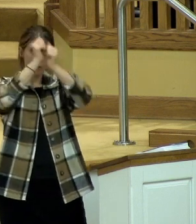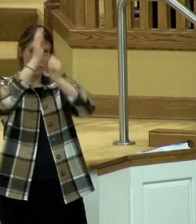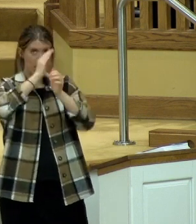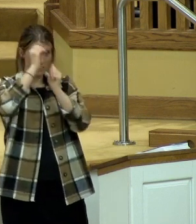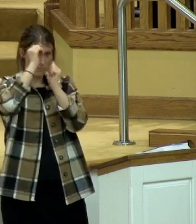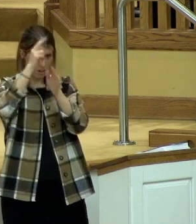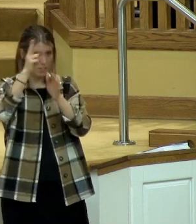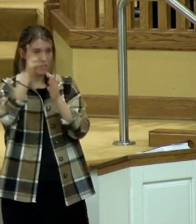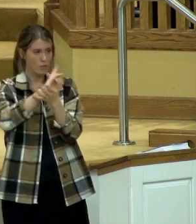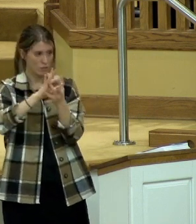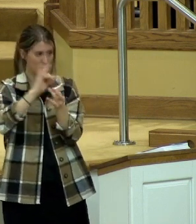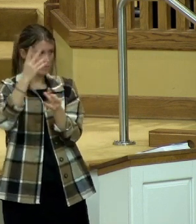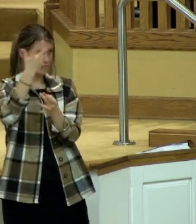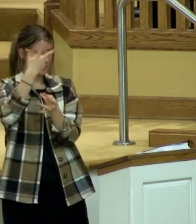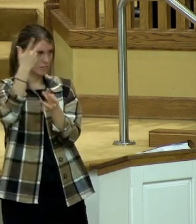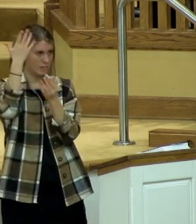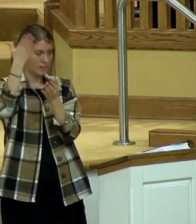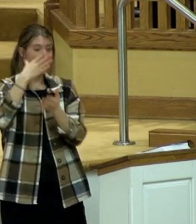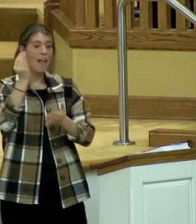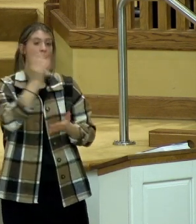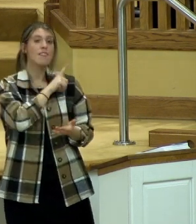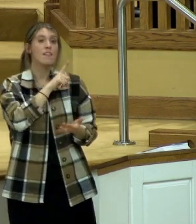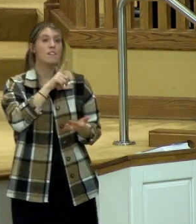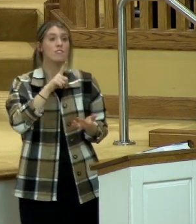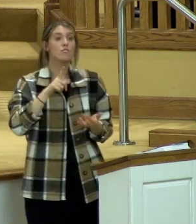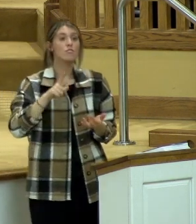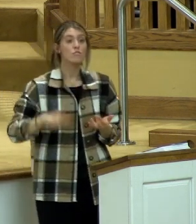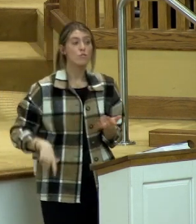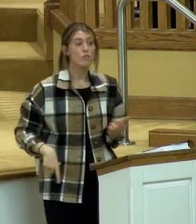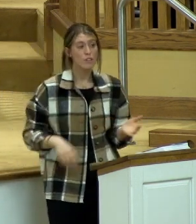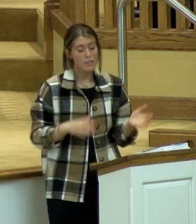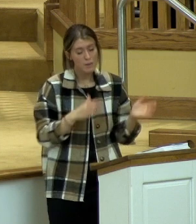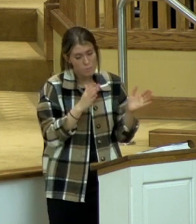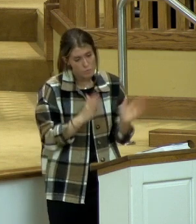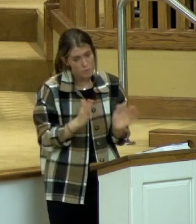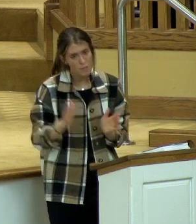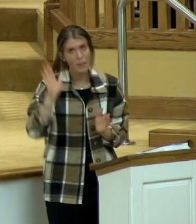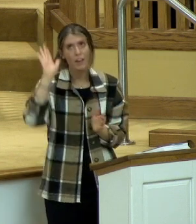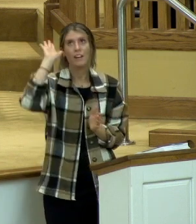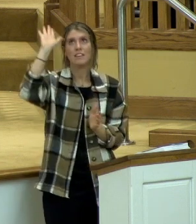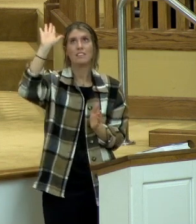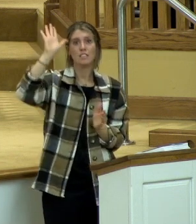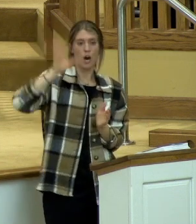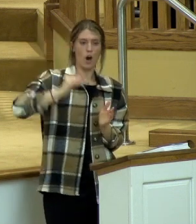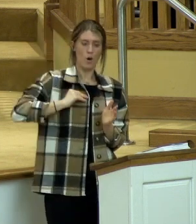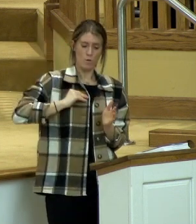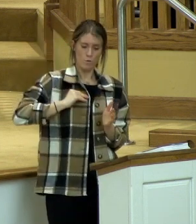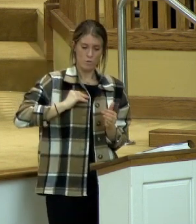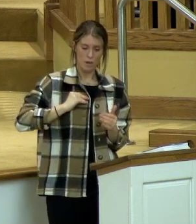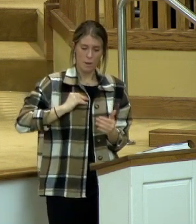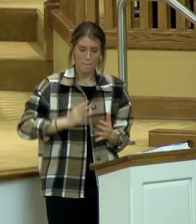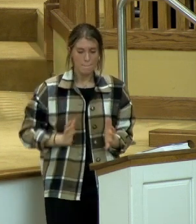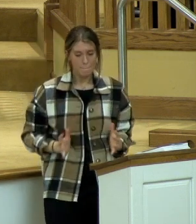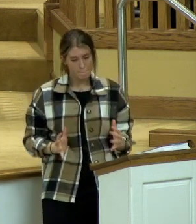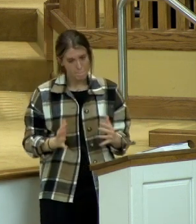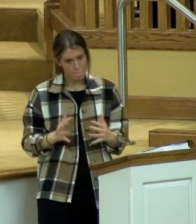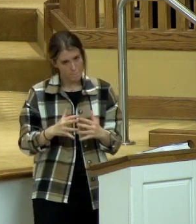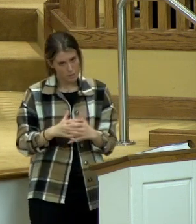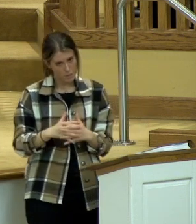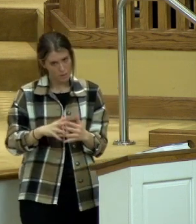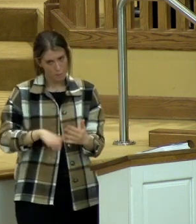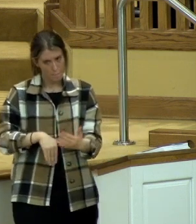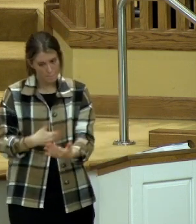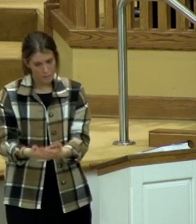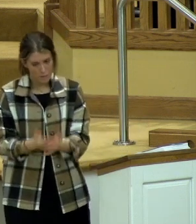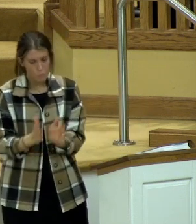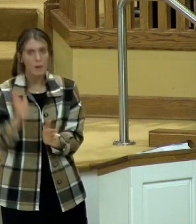and the Holy Spirit. And the Lord prepared his own birth. And the Lord prepared his own arrival